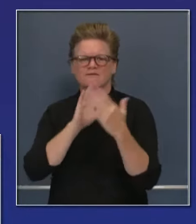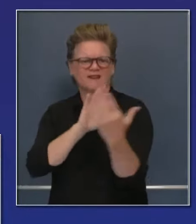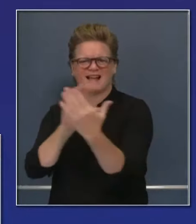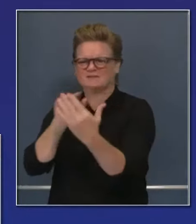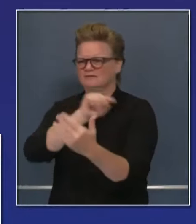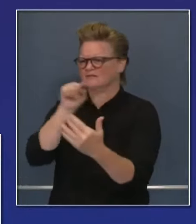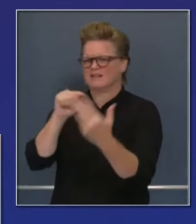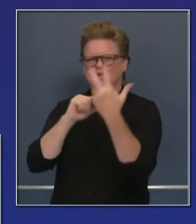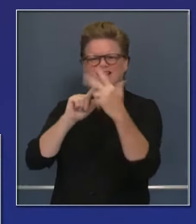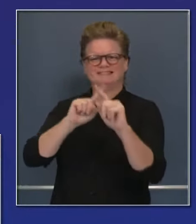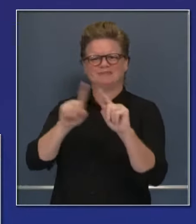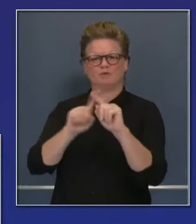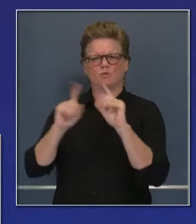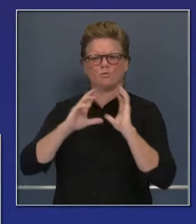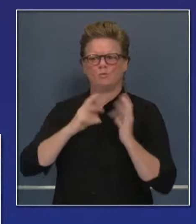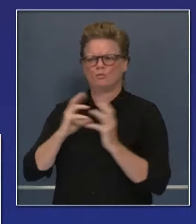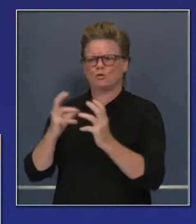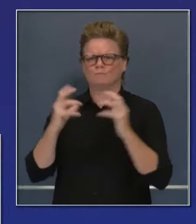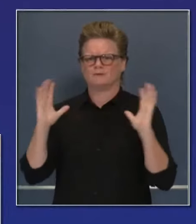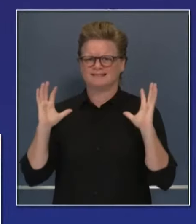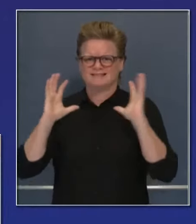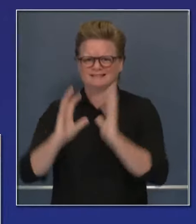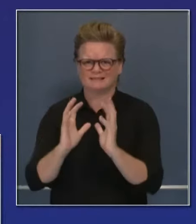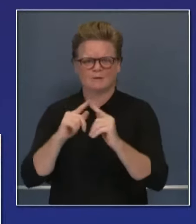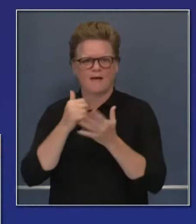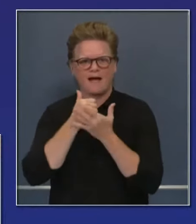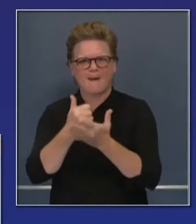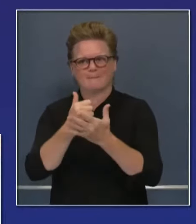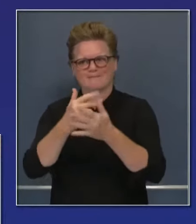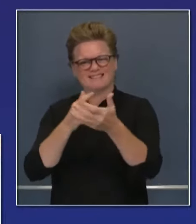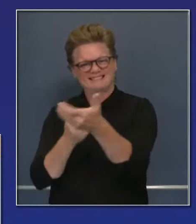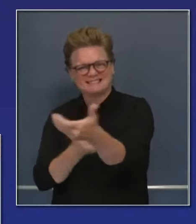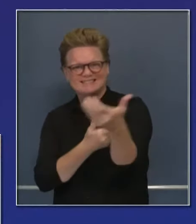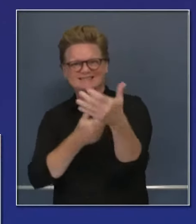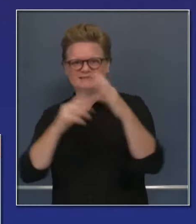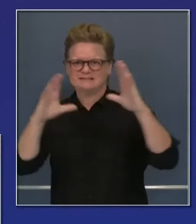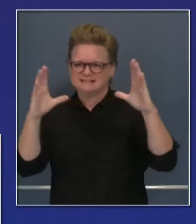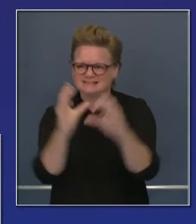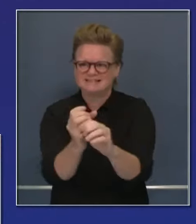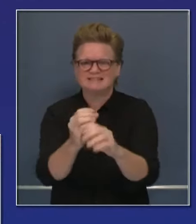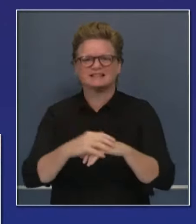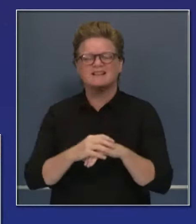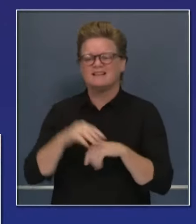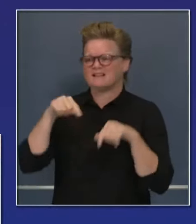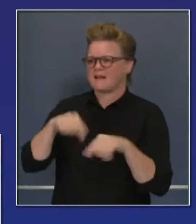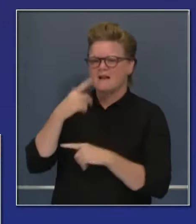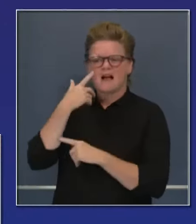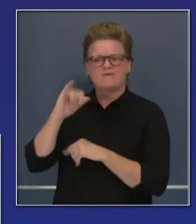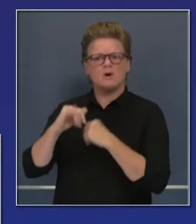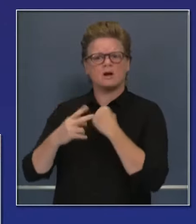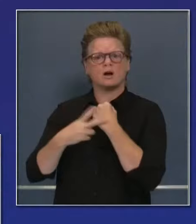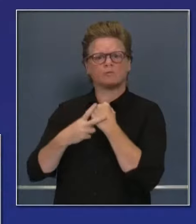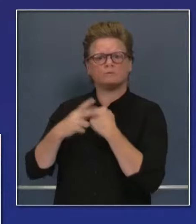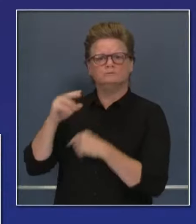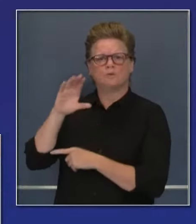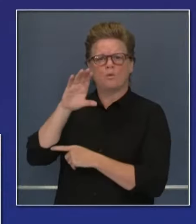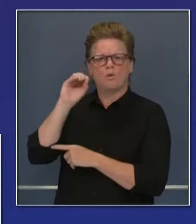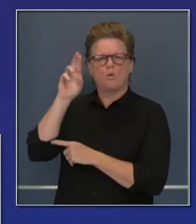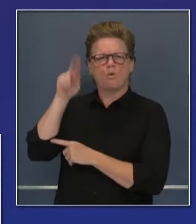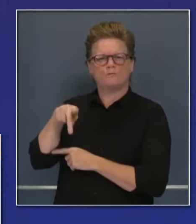out of CDCR, our state penitentiary, working those lines and mitigating the spread and growth of those fires.